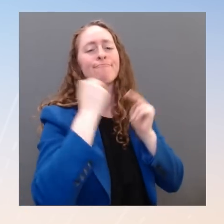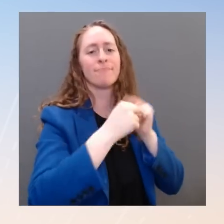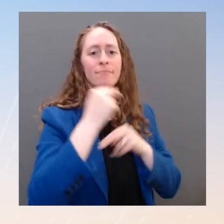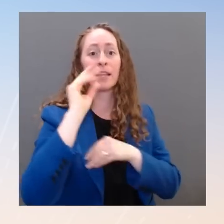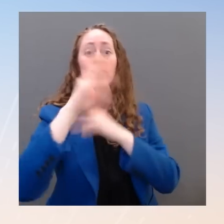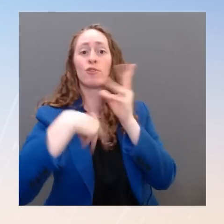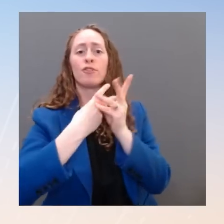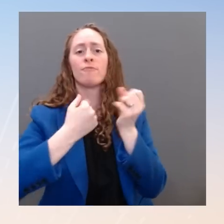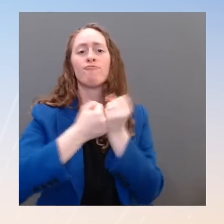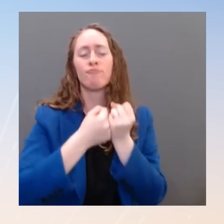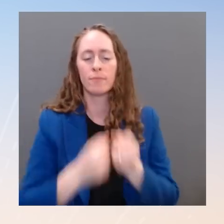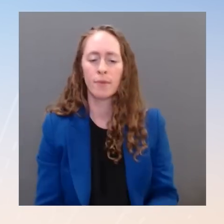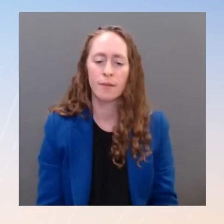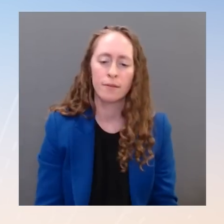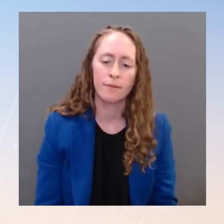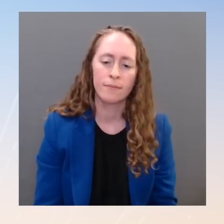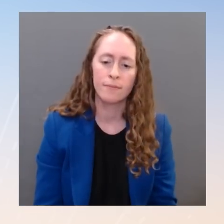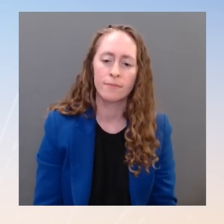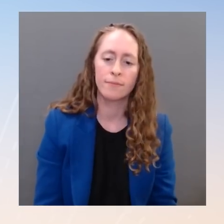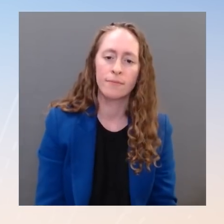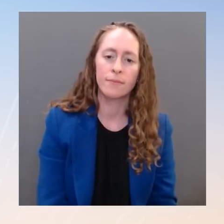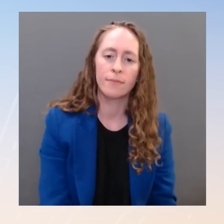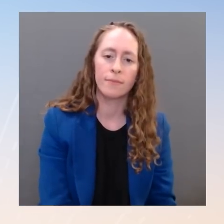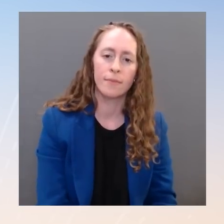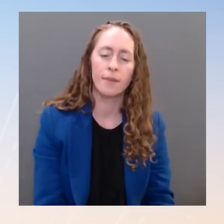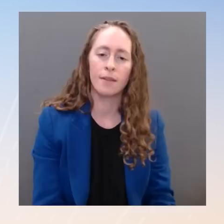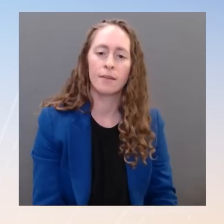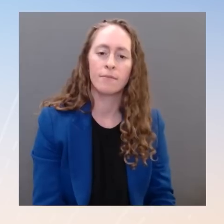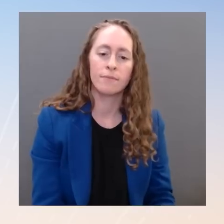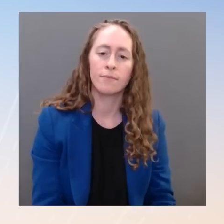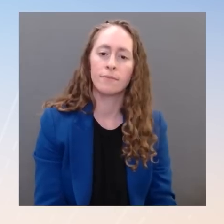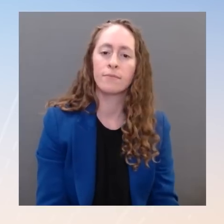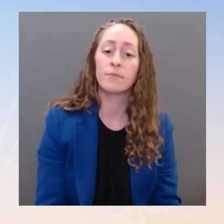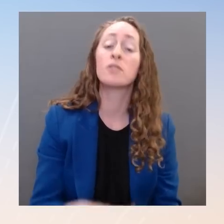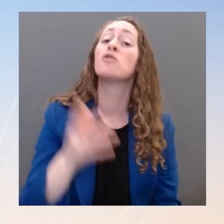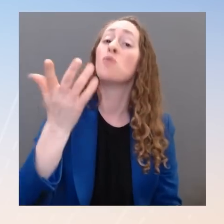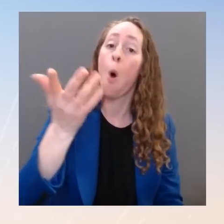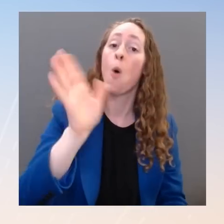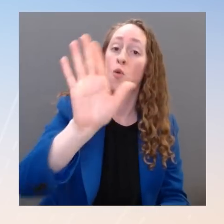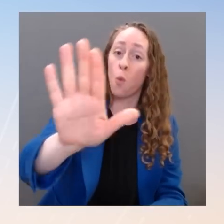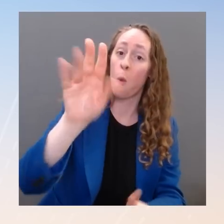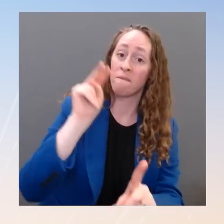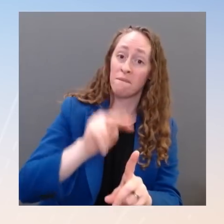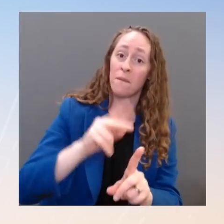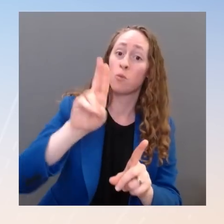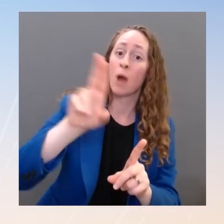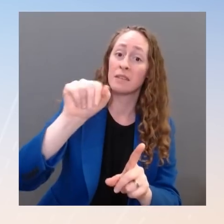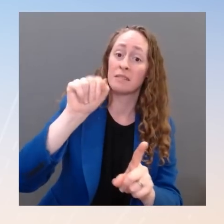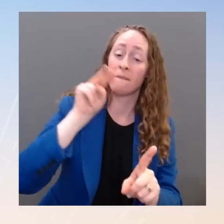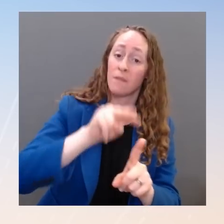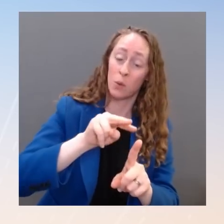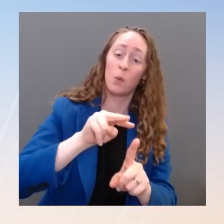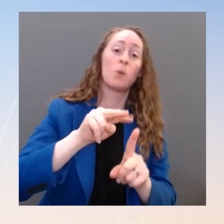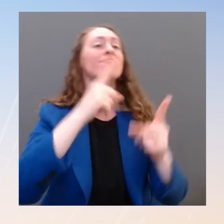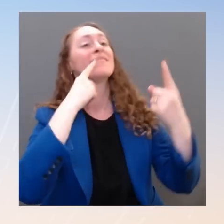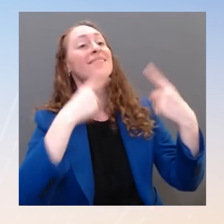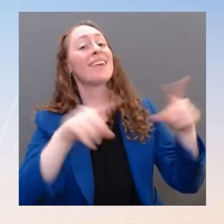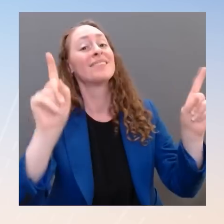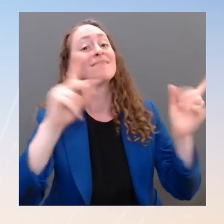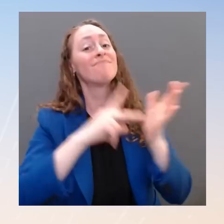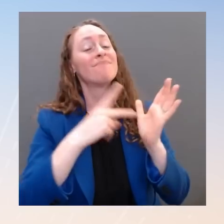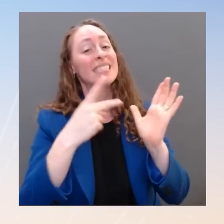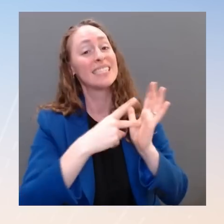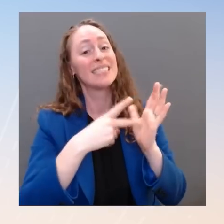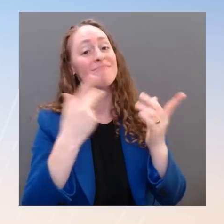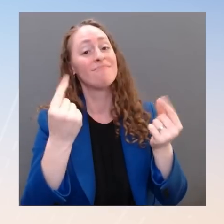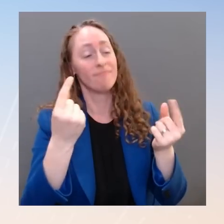that success has to include Russians leaving all of the new portions of Ukraine that they've currently invaded? Again, we're not going